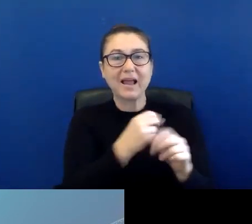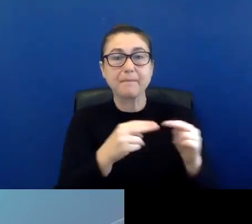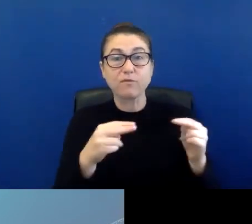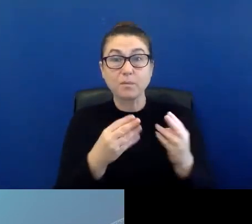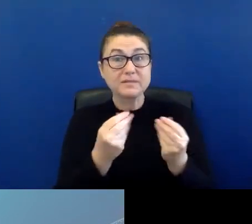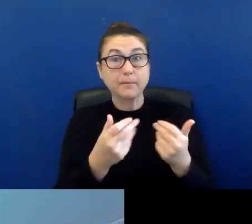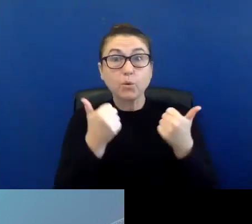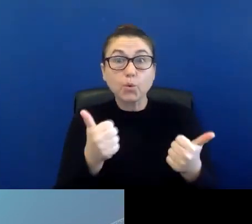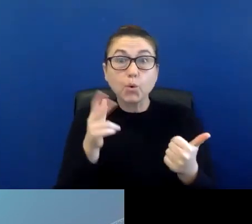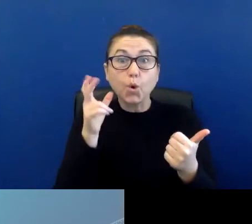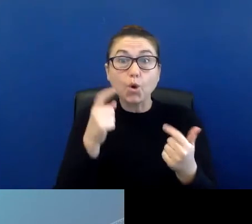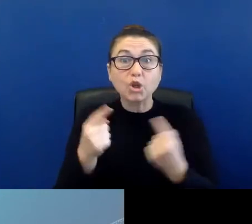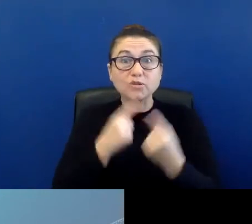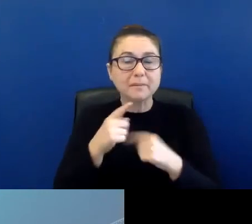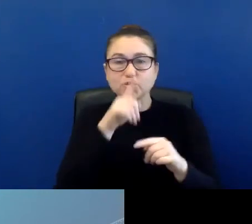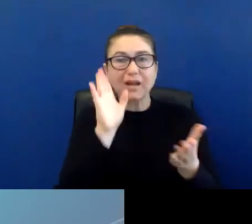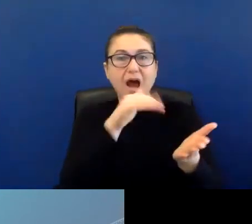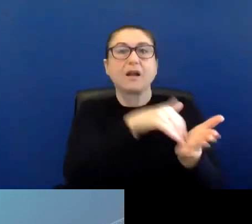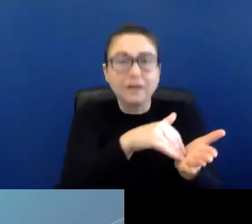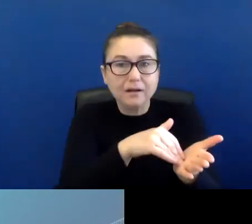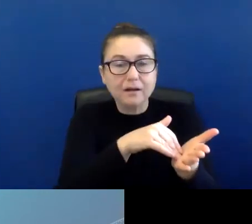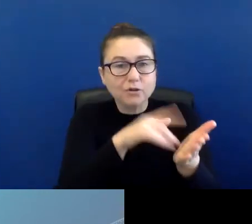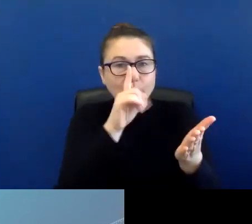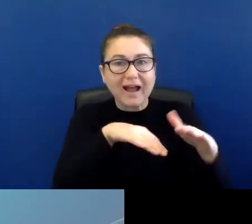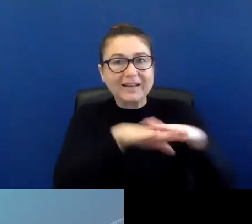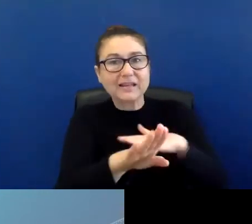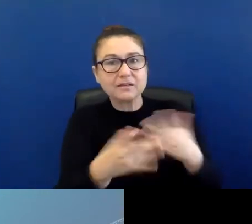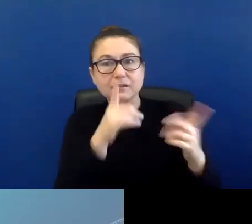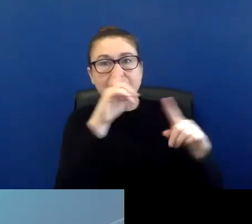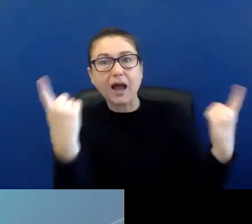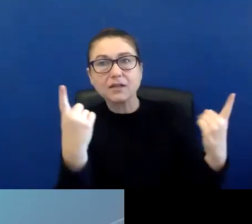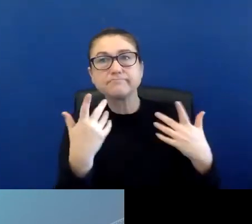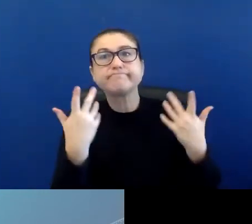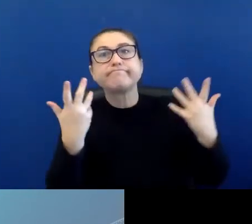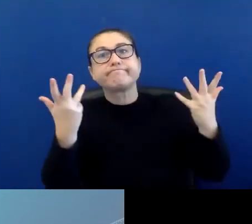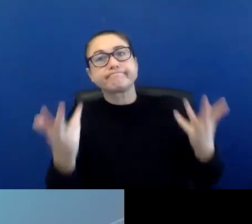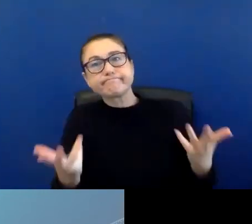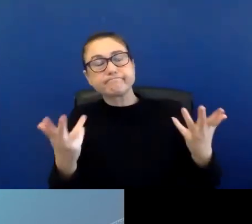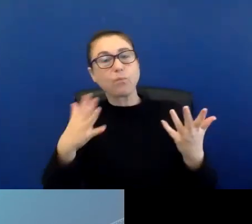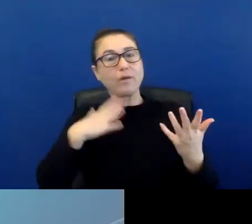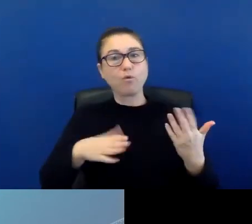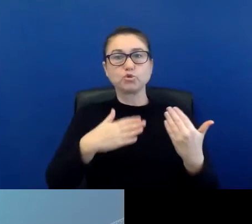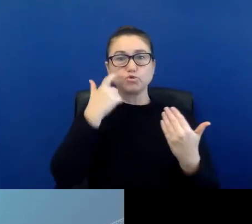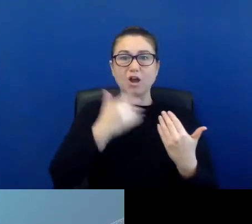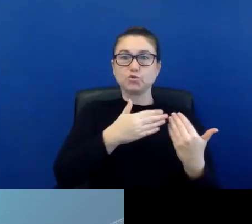audio description, but you can't quite get there. And that's something that we really want to